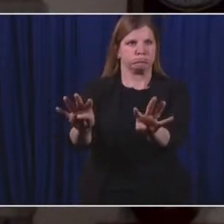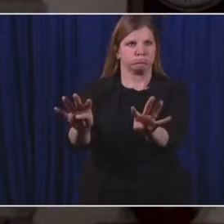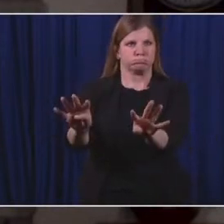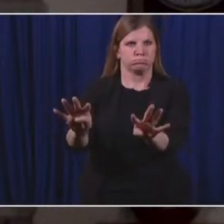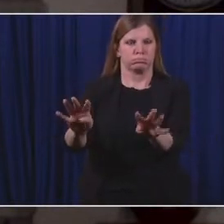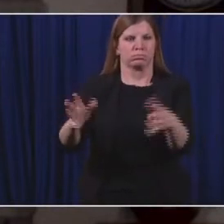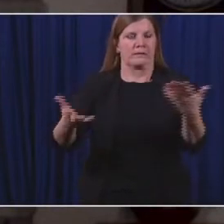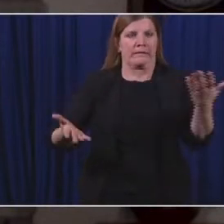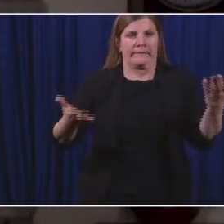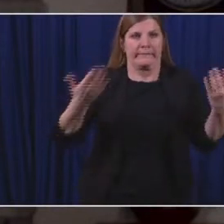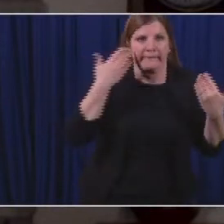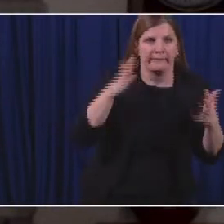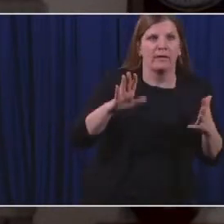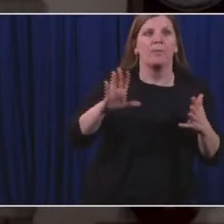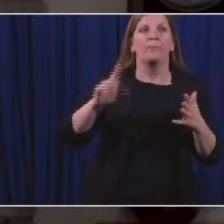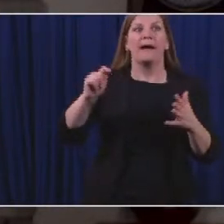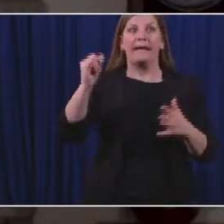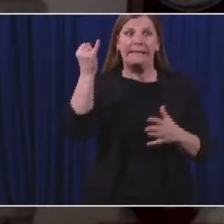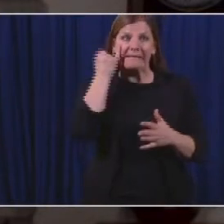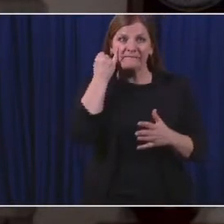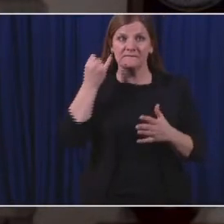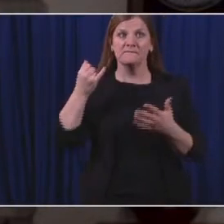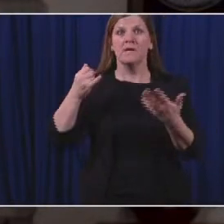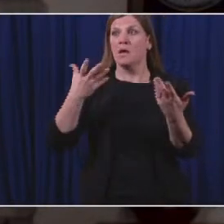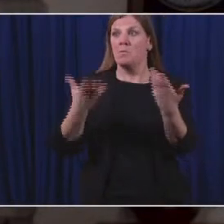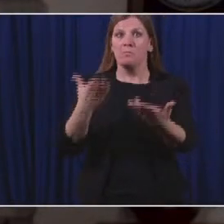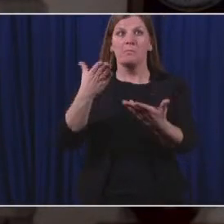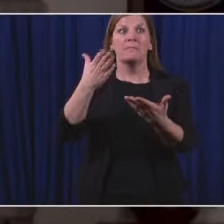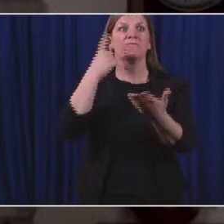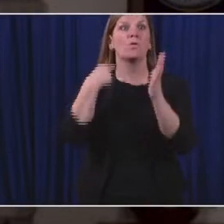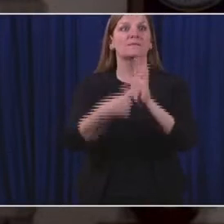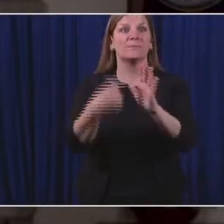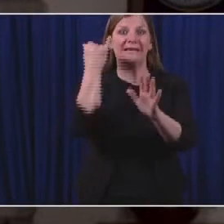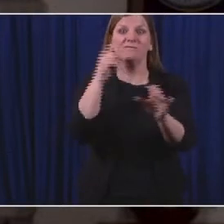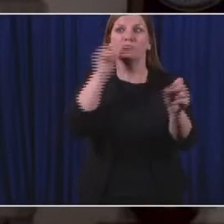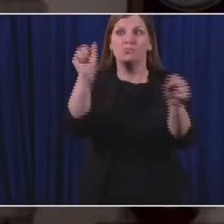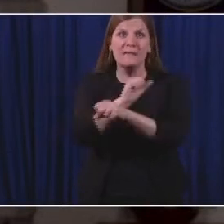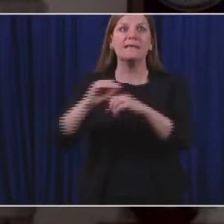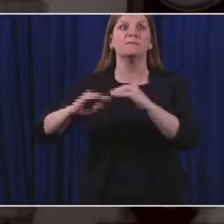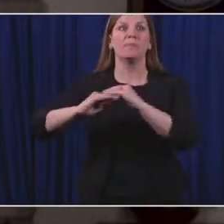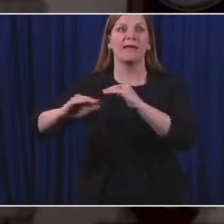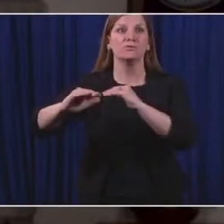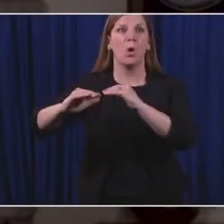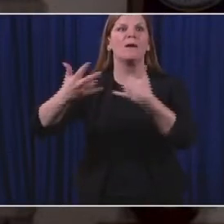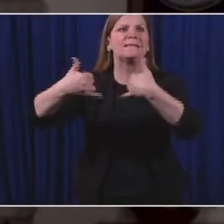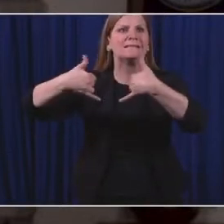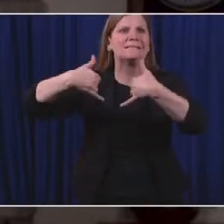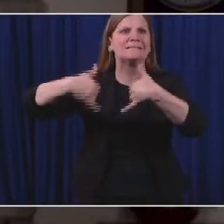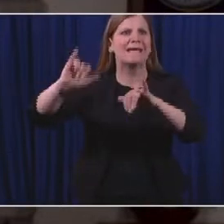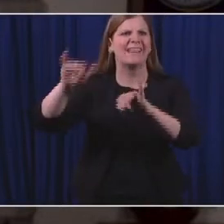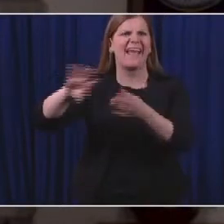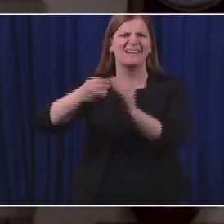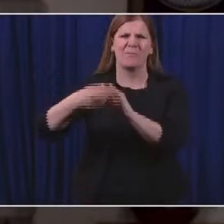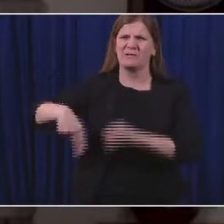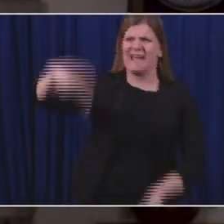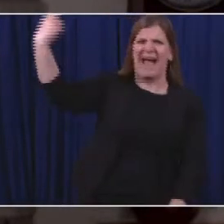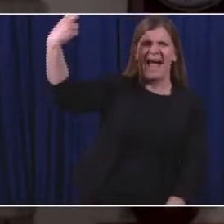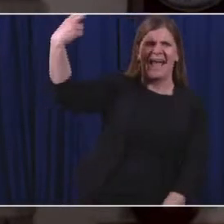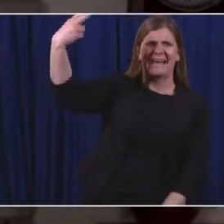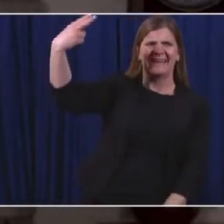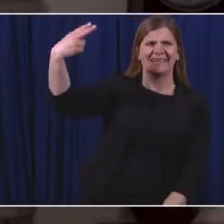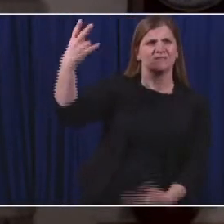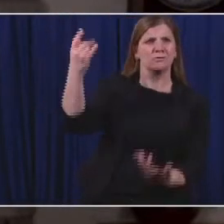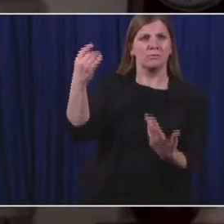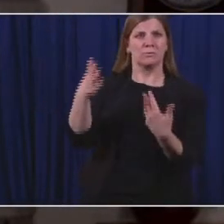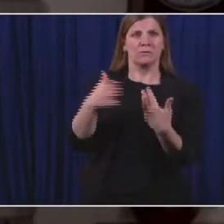plateauing, it's still much, much too high. My point in saying that was, even if it plateaus at